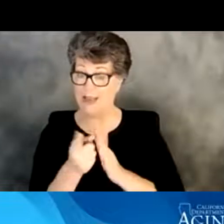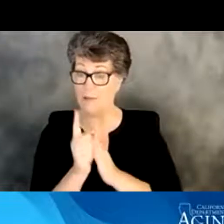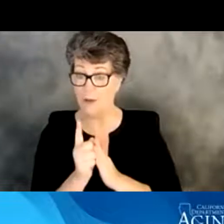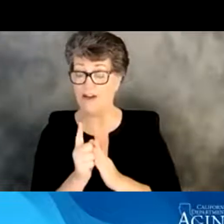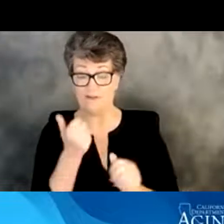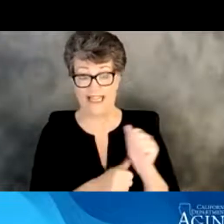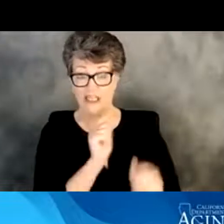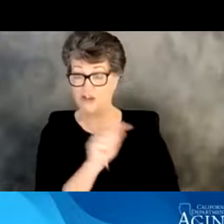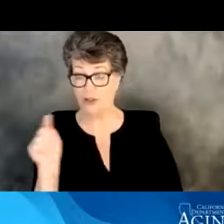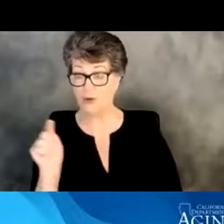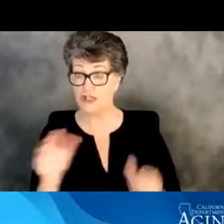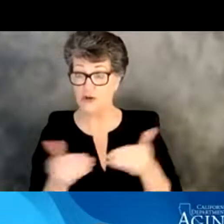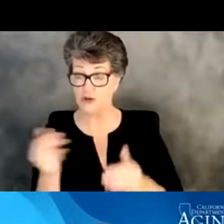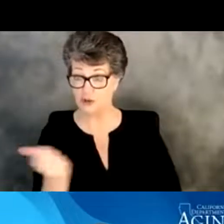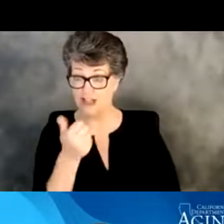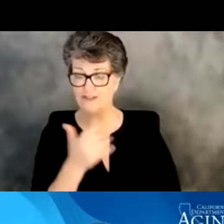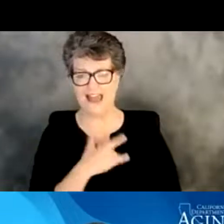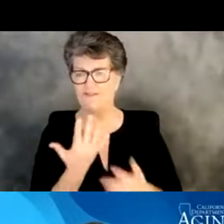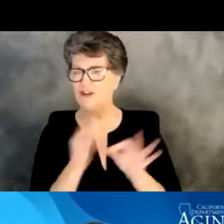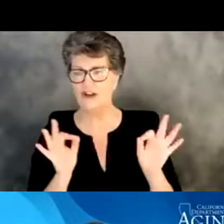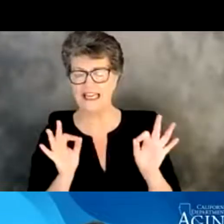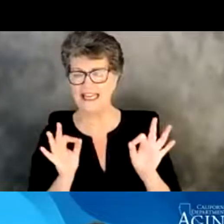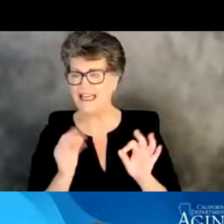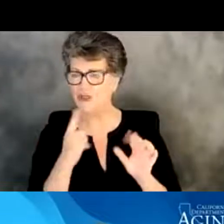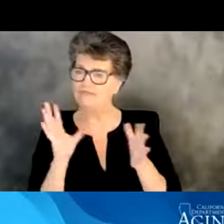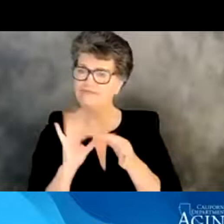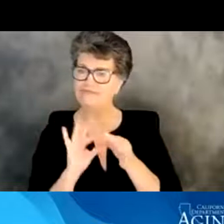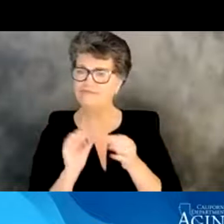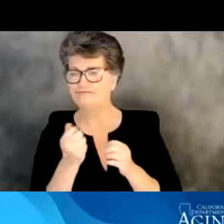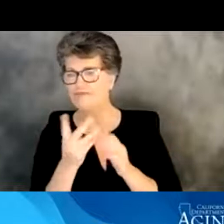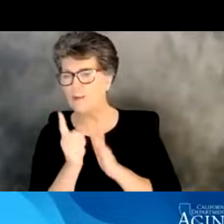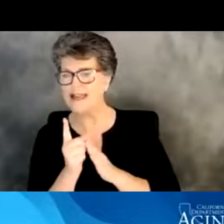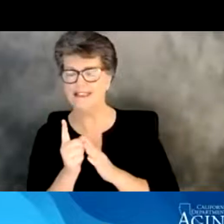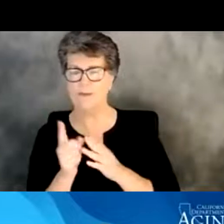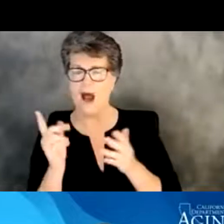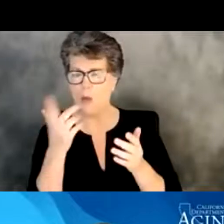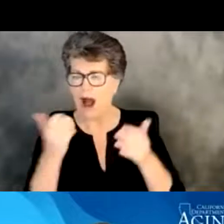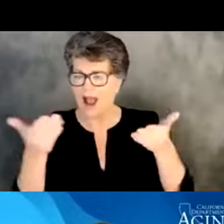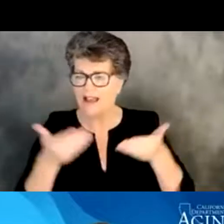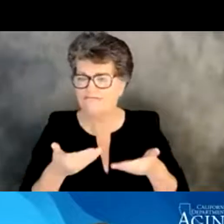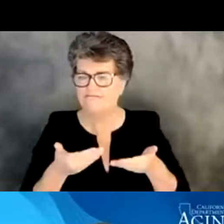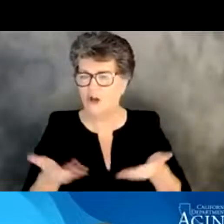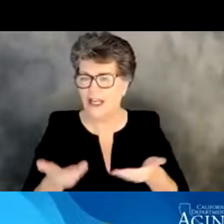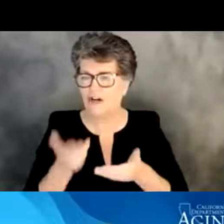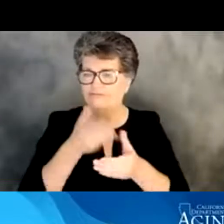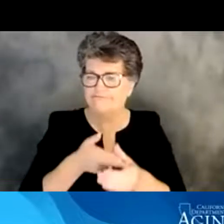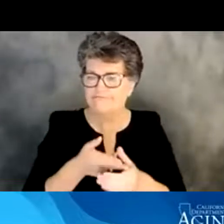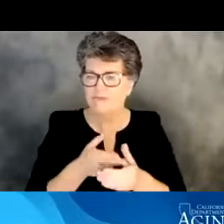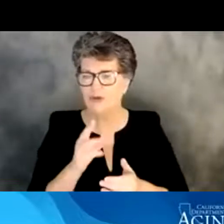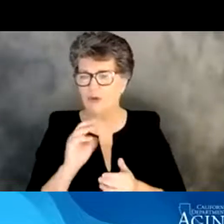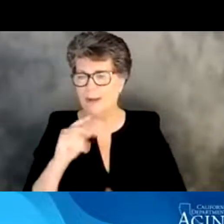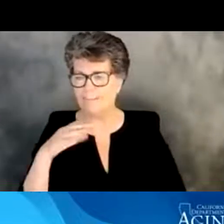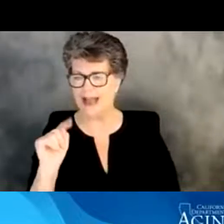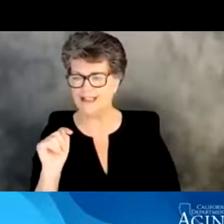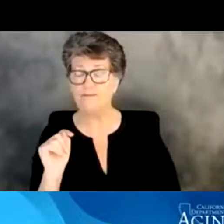each of you to introduce yourself, and feel free to say a few minutes about what brings you and the organization to impact. And